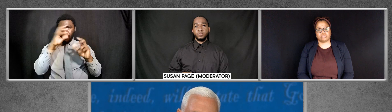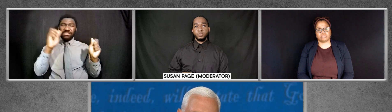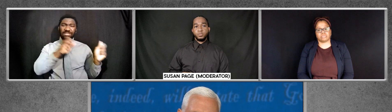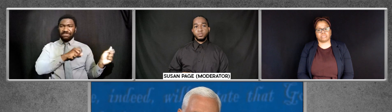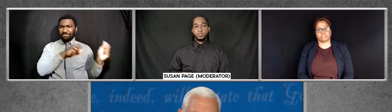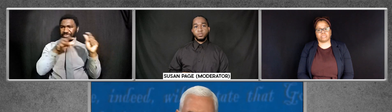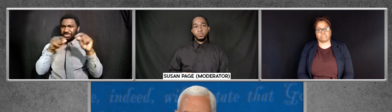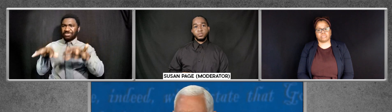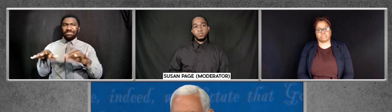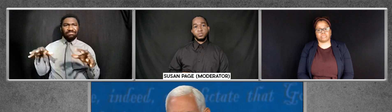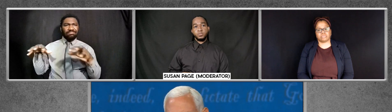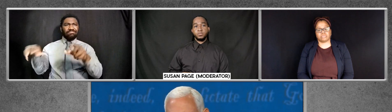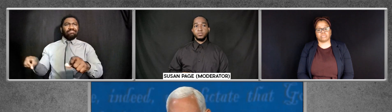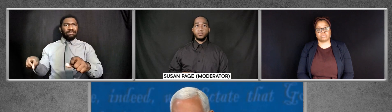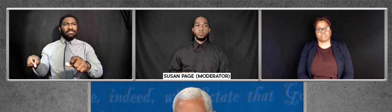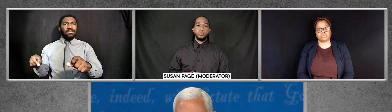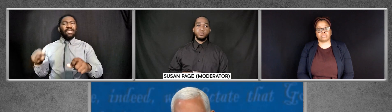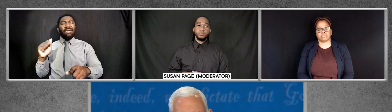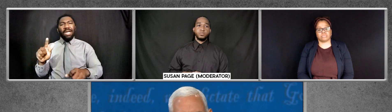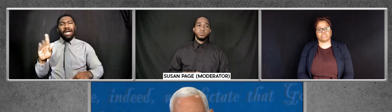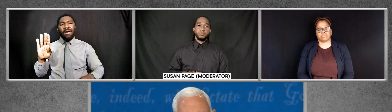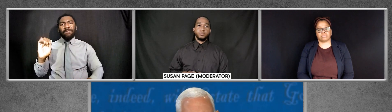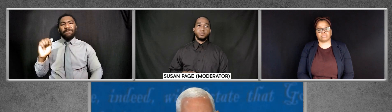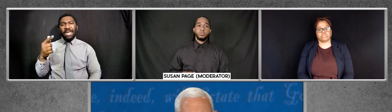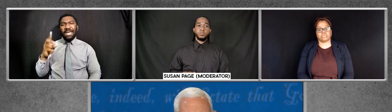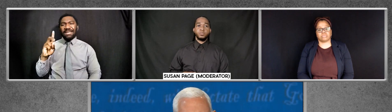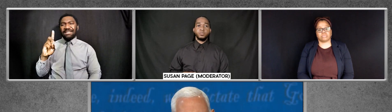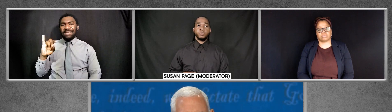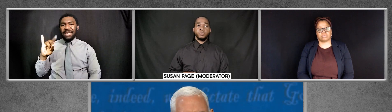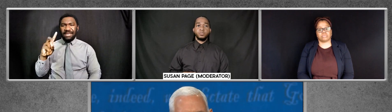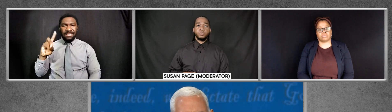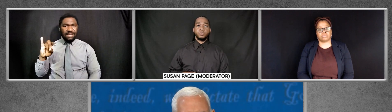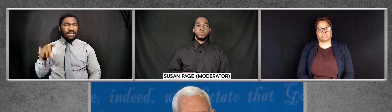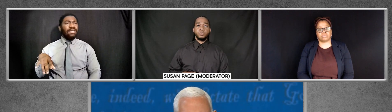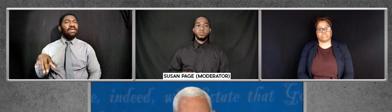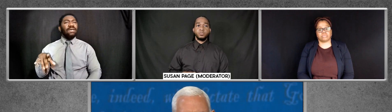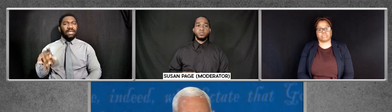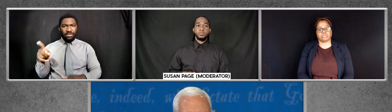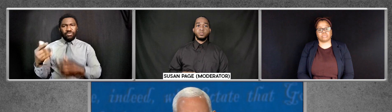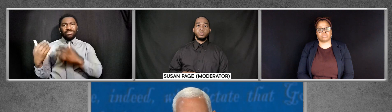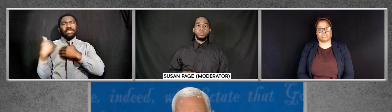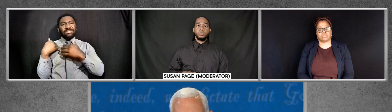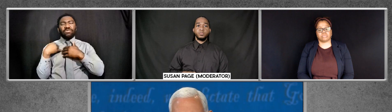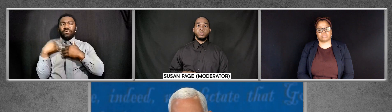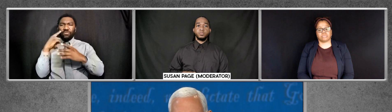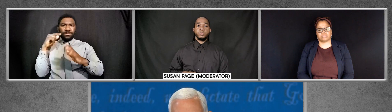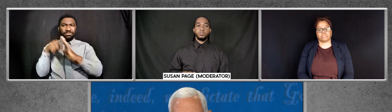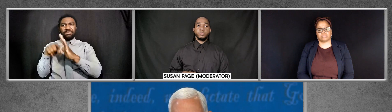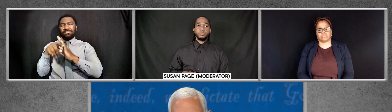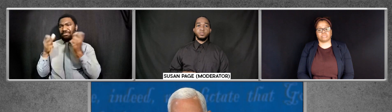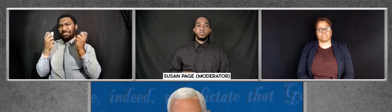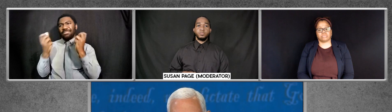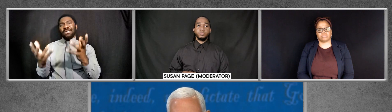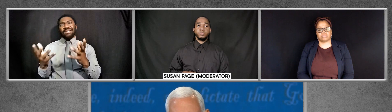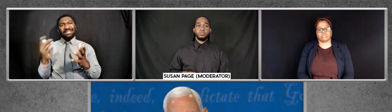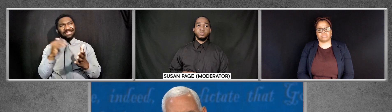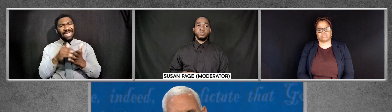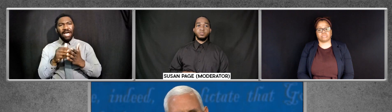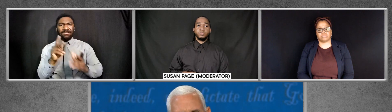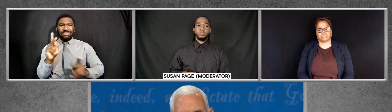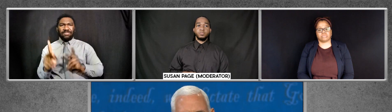casualty. Al-Baghdadi was responsible for the death of thousands.